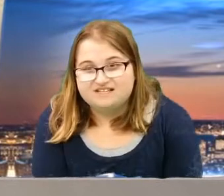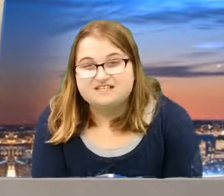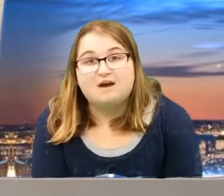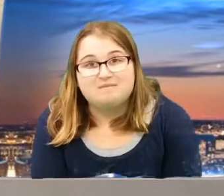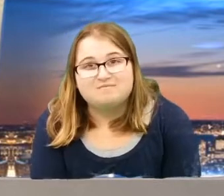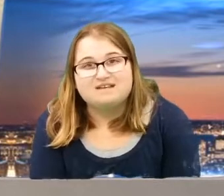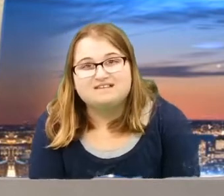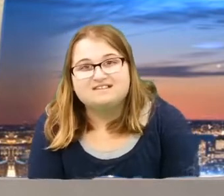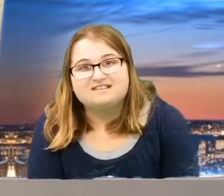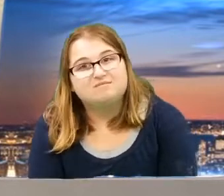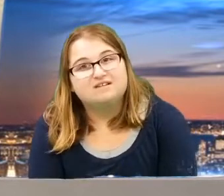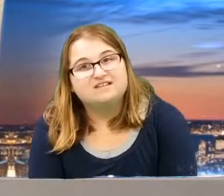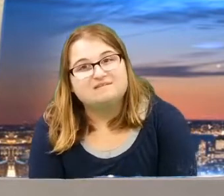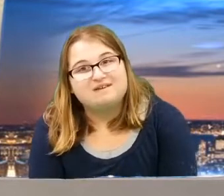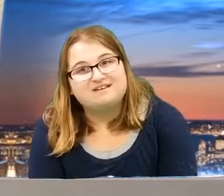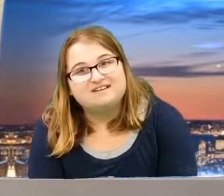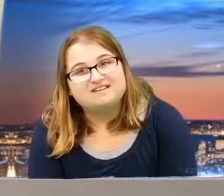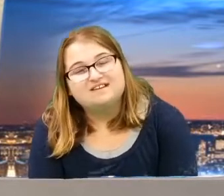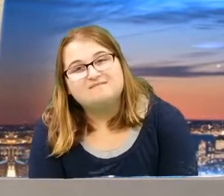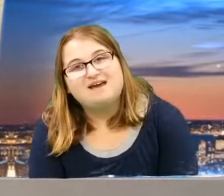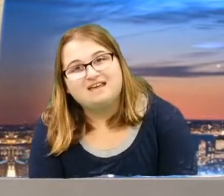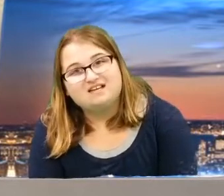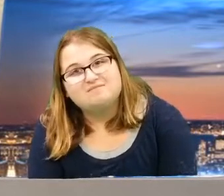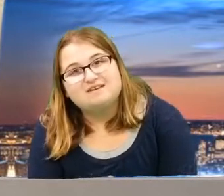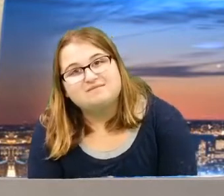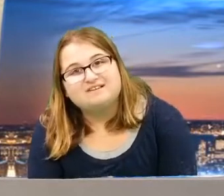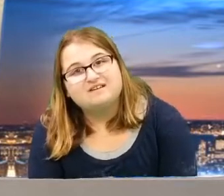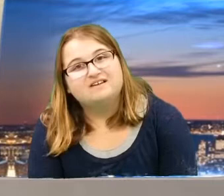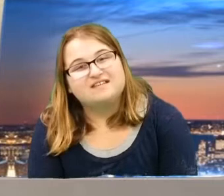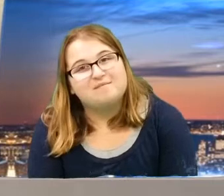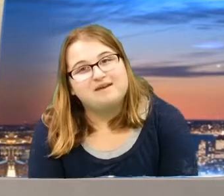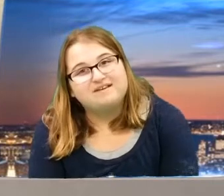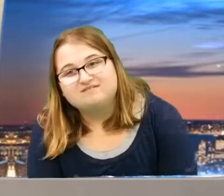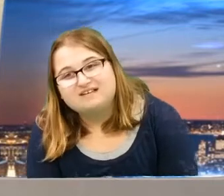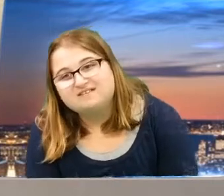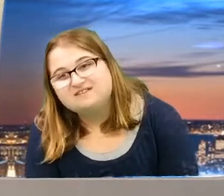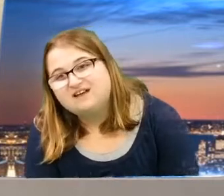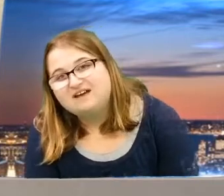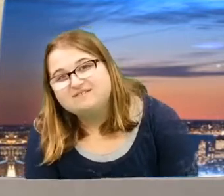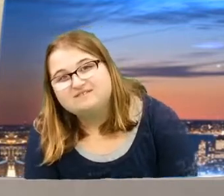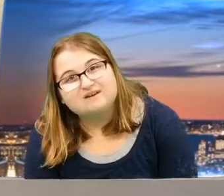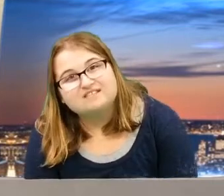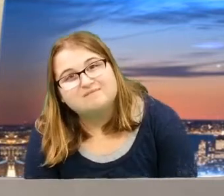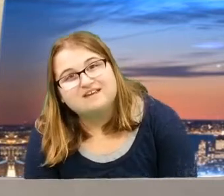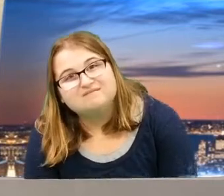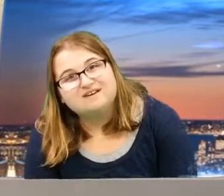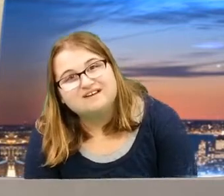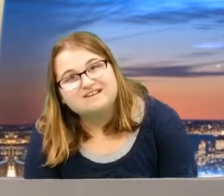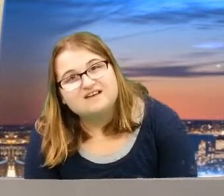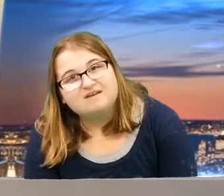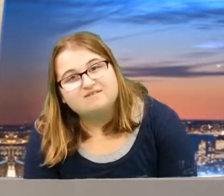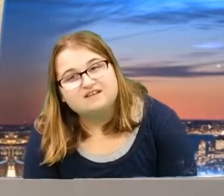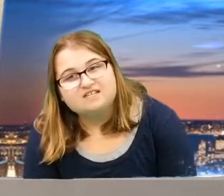January is commitment. A person gets married, they're making a commitment. Stay married the rest of their life. Person be